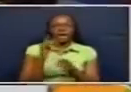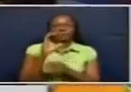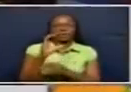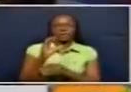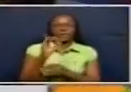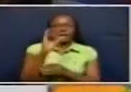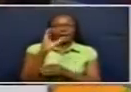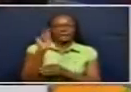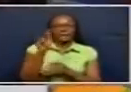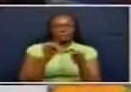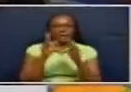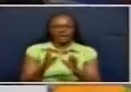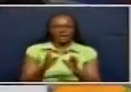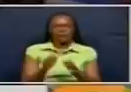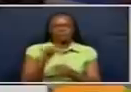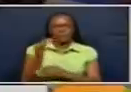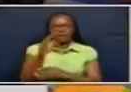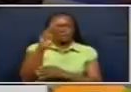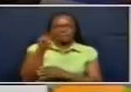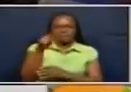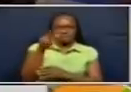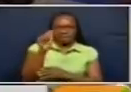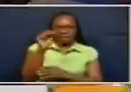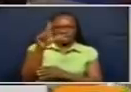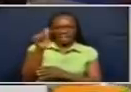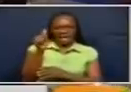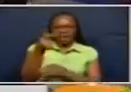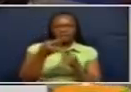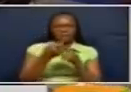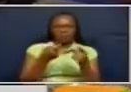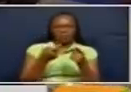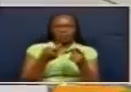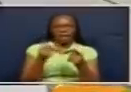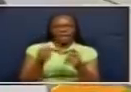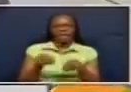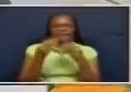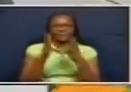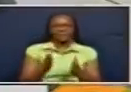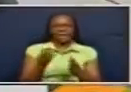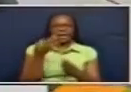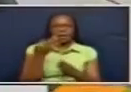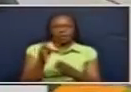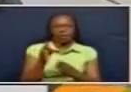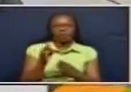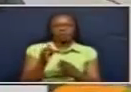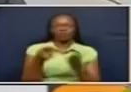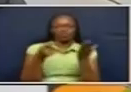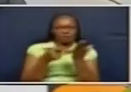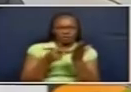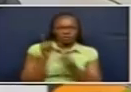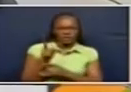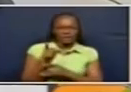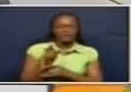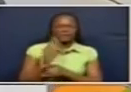ICT manager, and next to him is Pamela Witty from Saffron Morph. They are the suppliers of this scheme's technology, and she'll